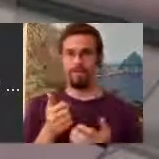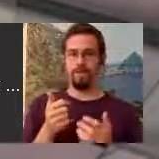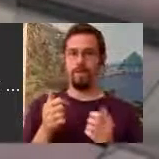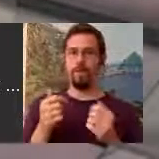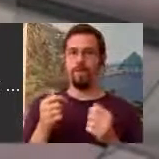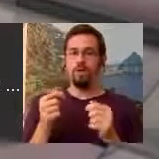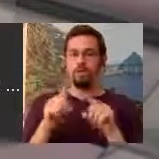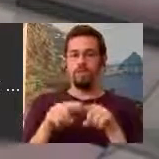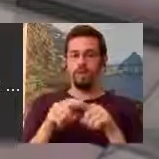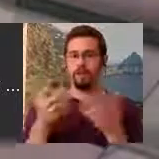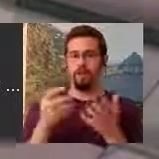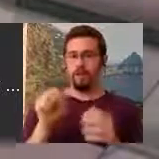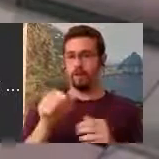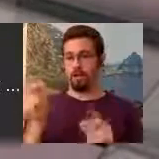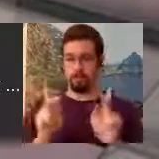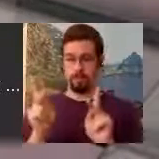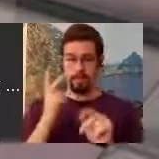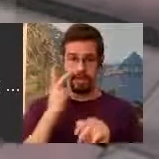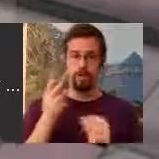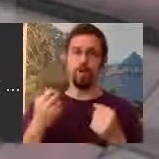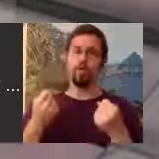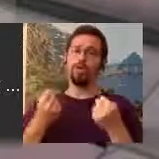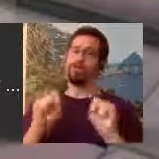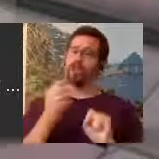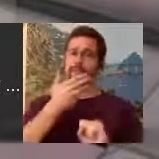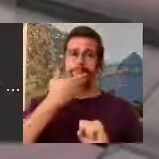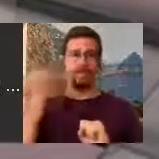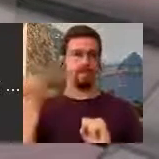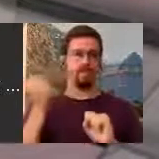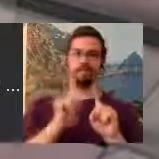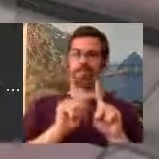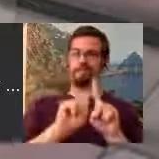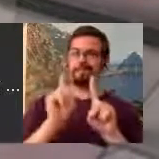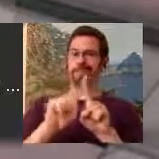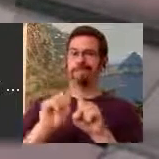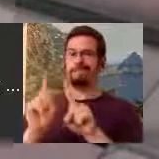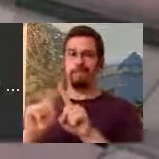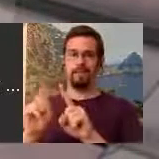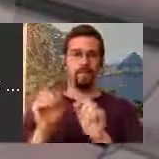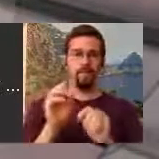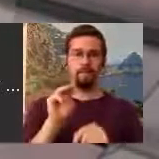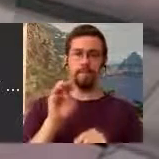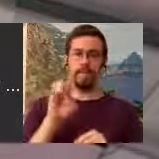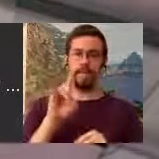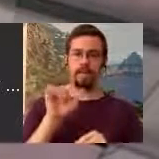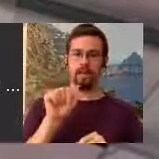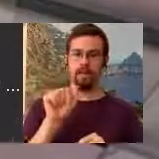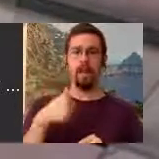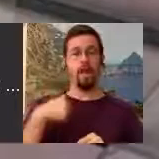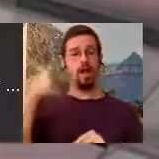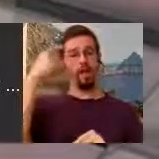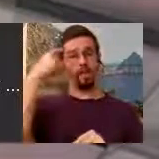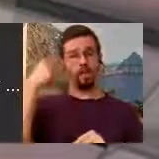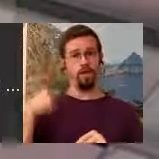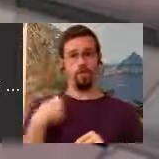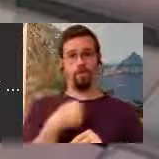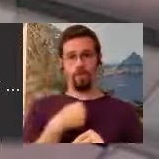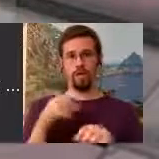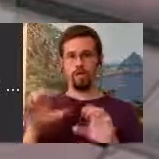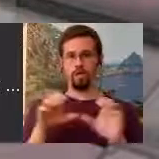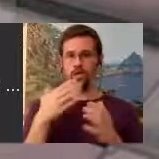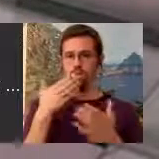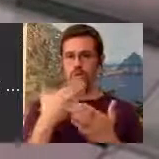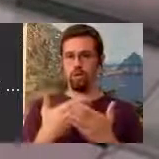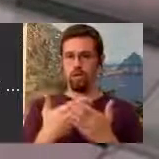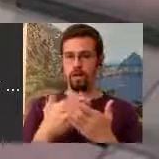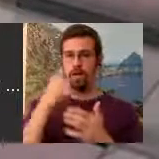see. So we're doing our best with many different kinds of media, and I think we're doing very well because we are donating this